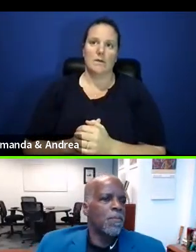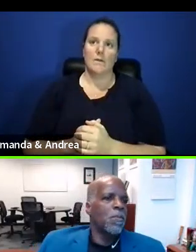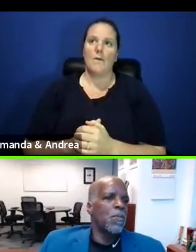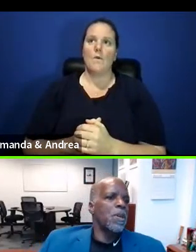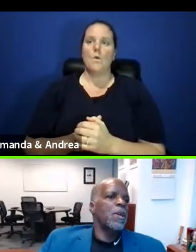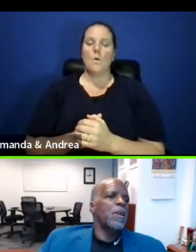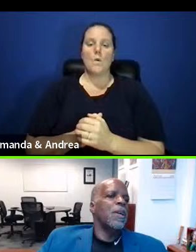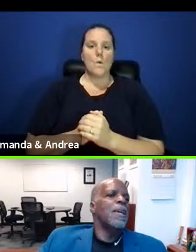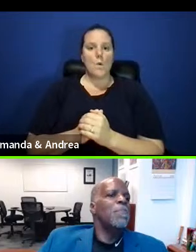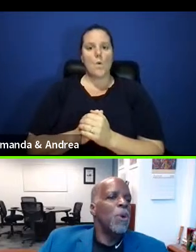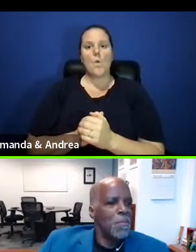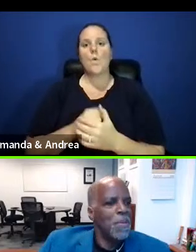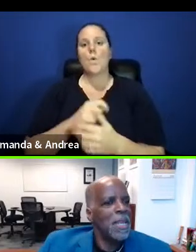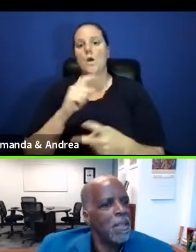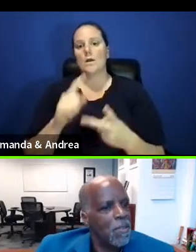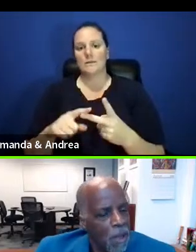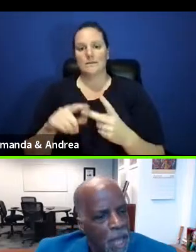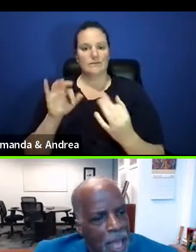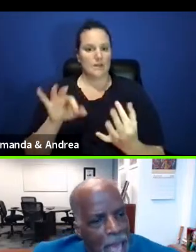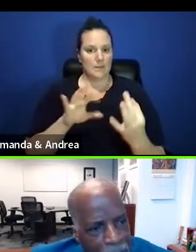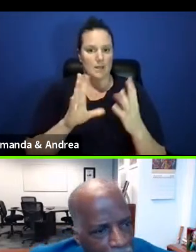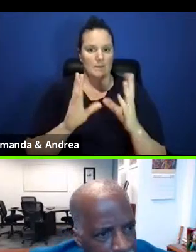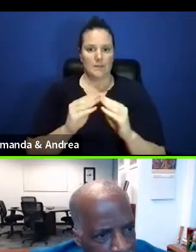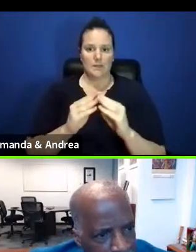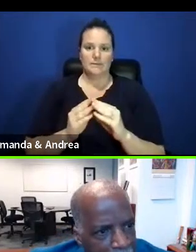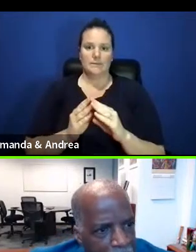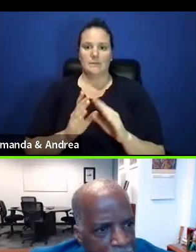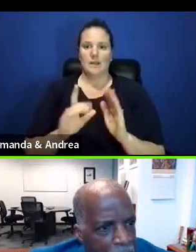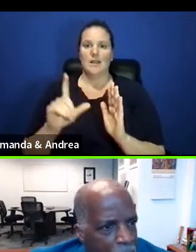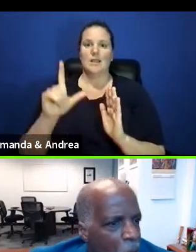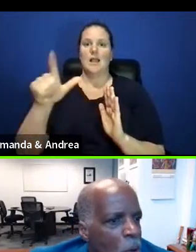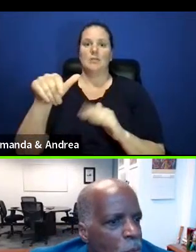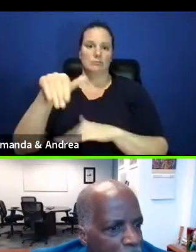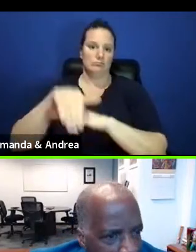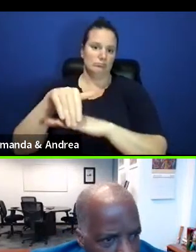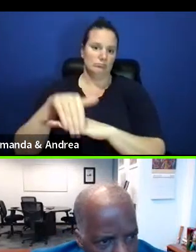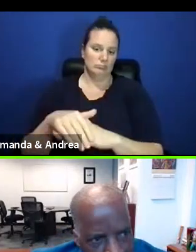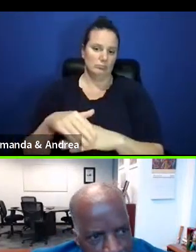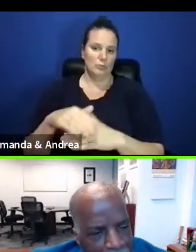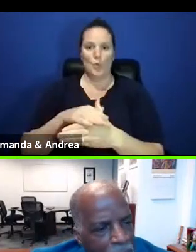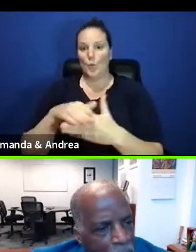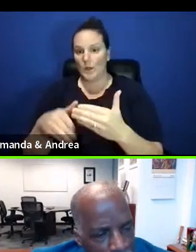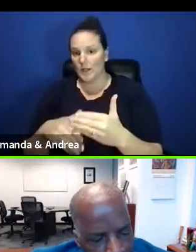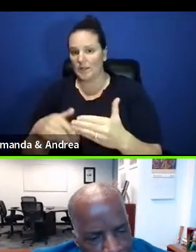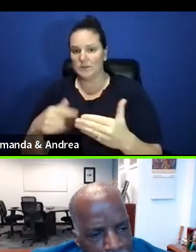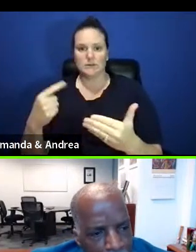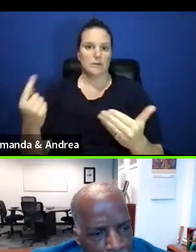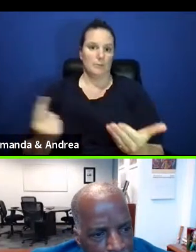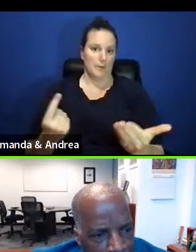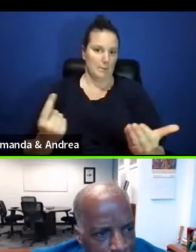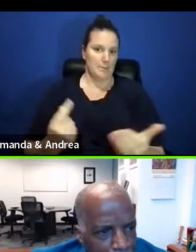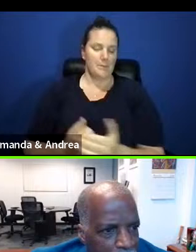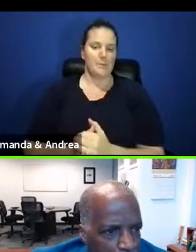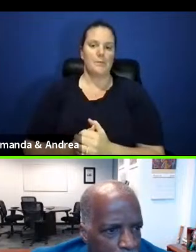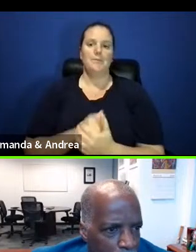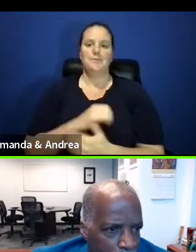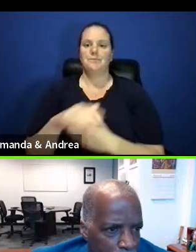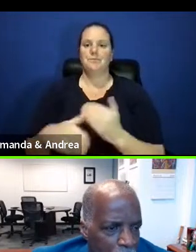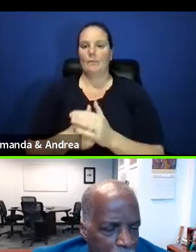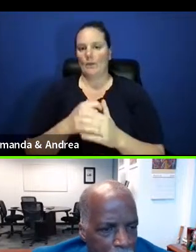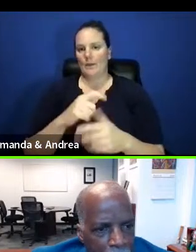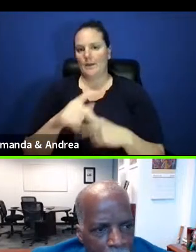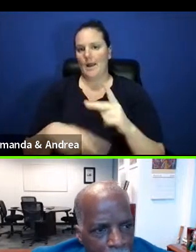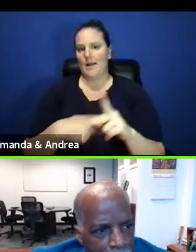or input meetings at a later time on weekends, and all type of